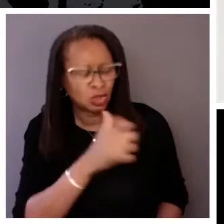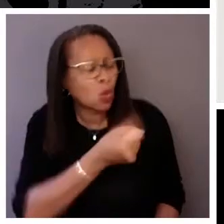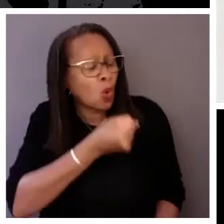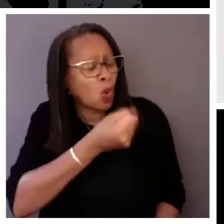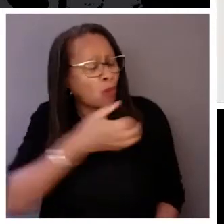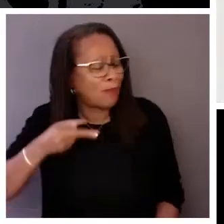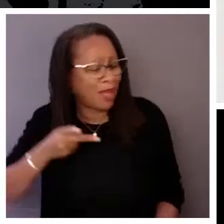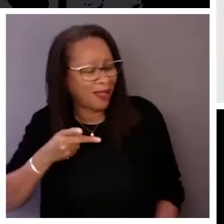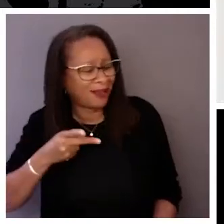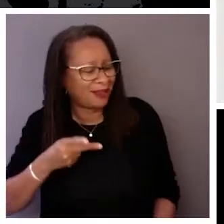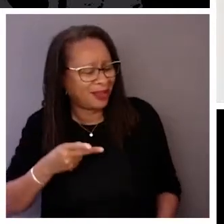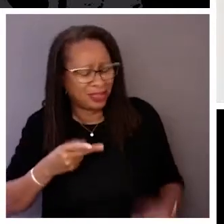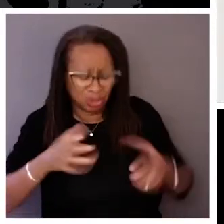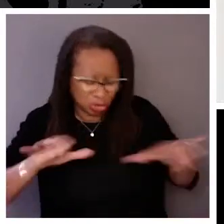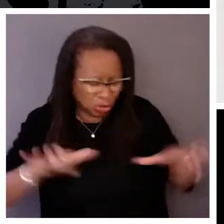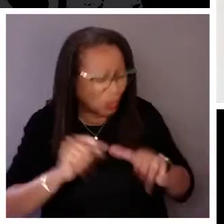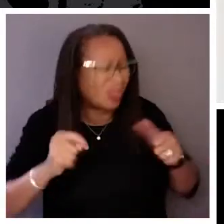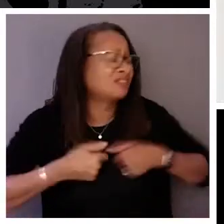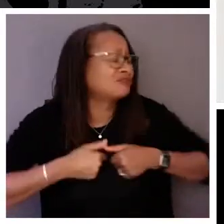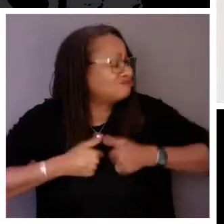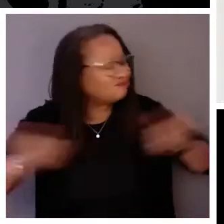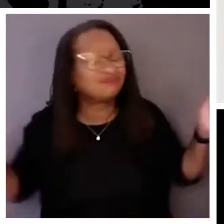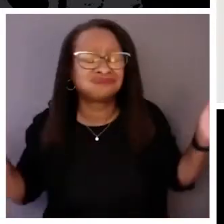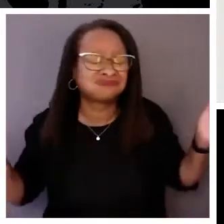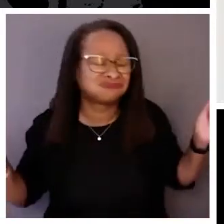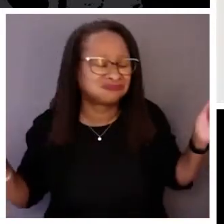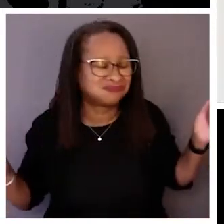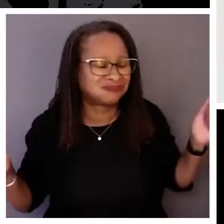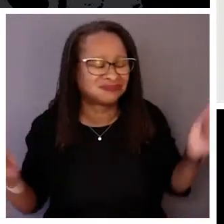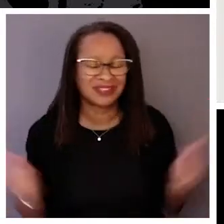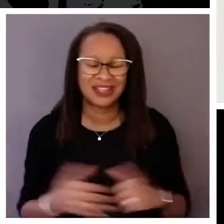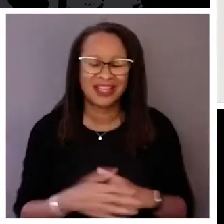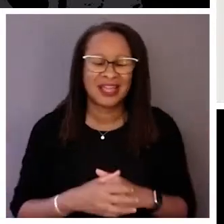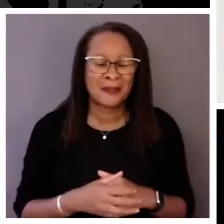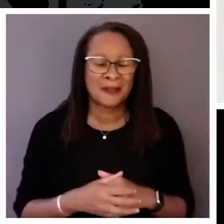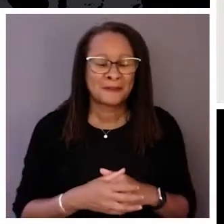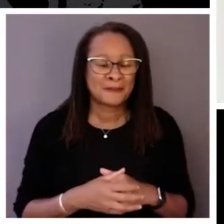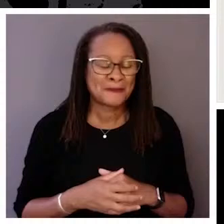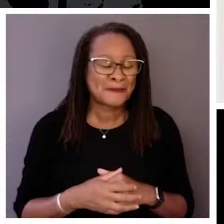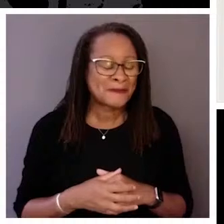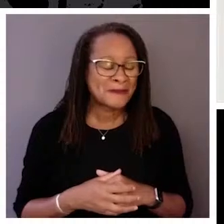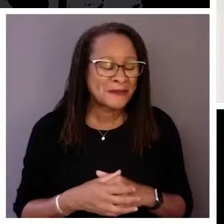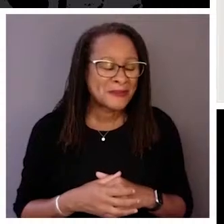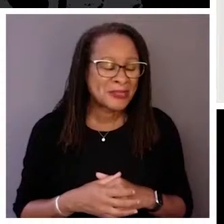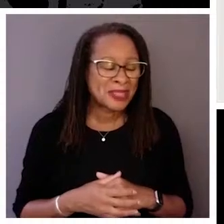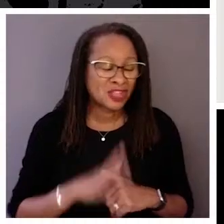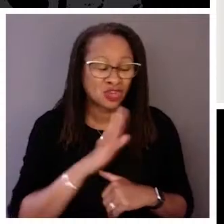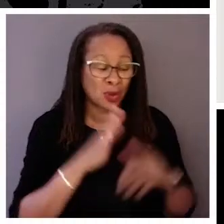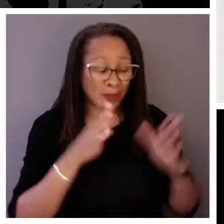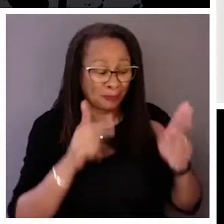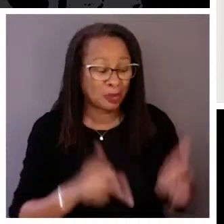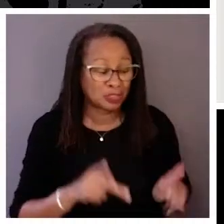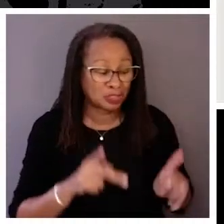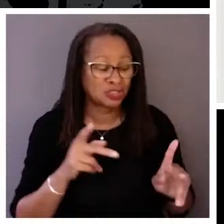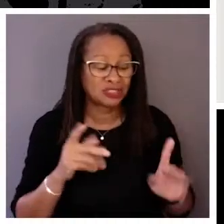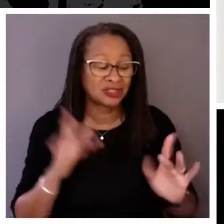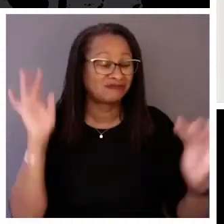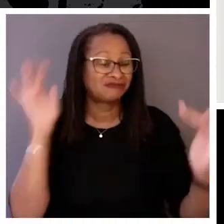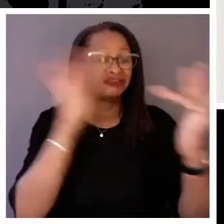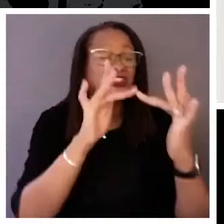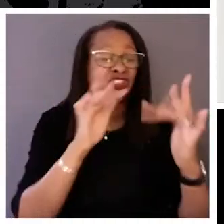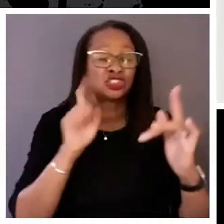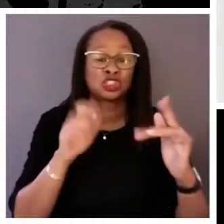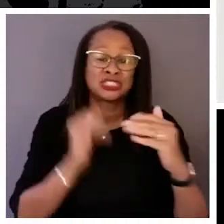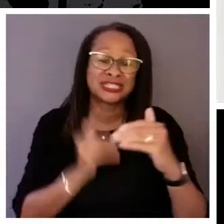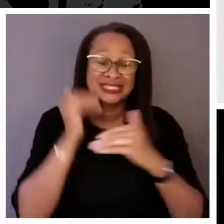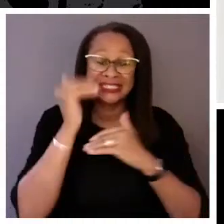don't hold back, let it all hang out. A person's reach should exceed